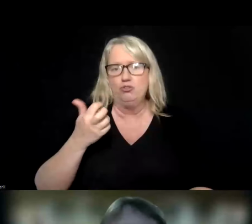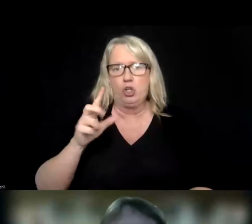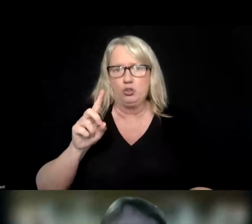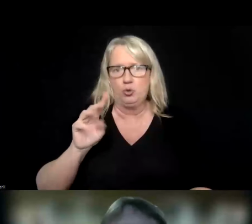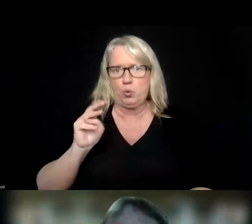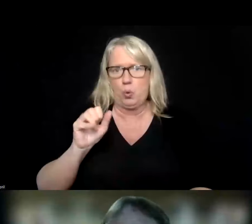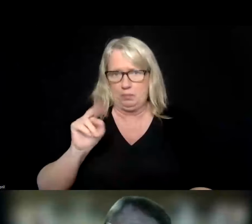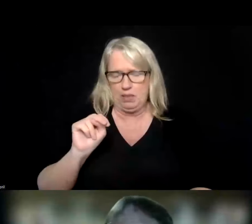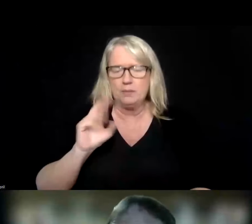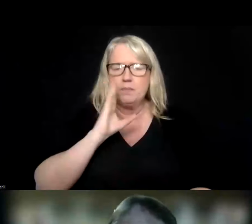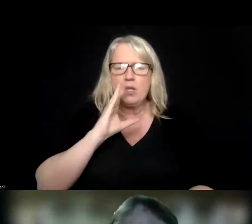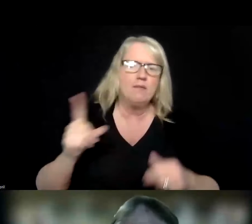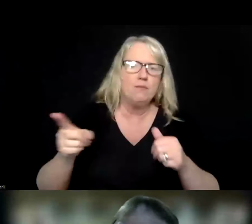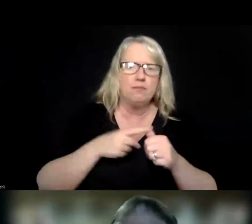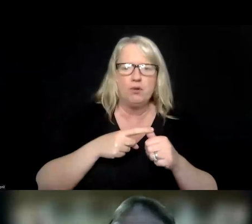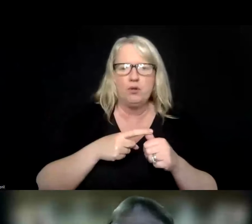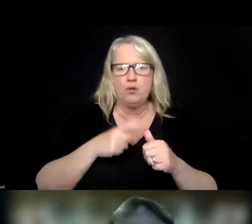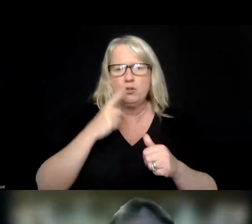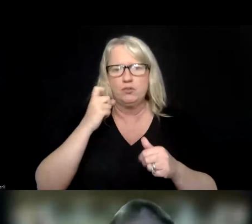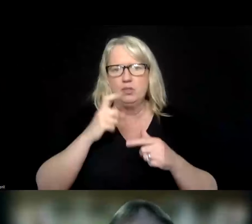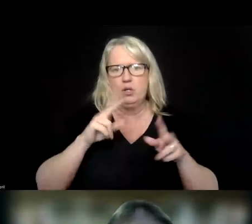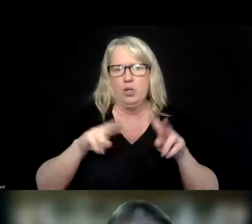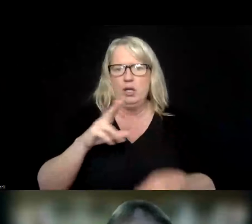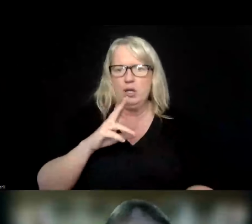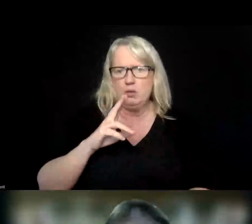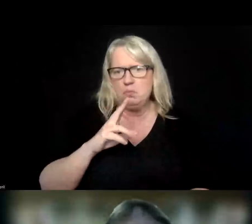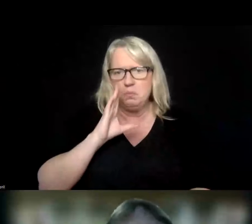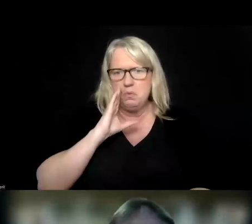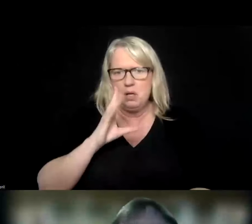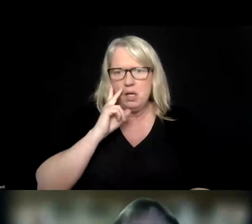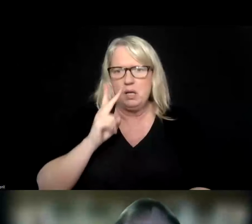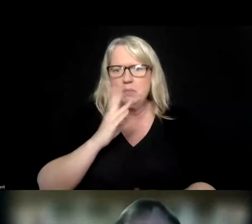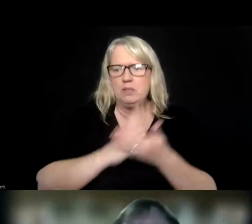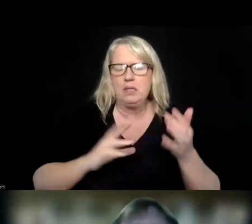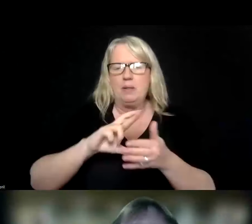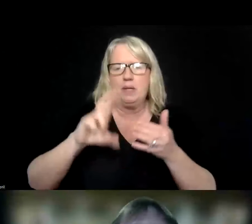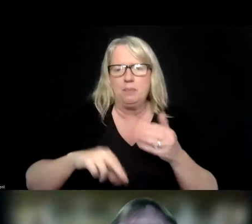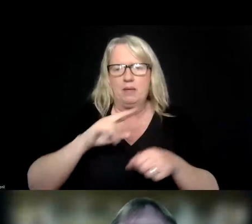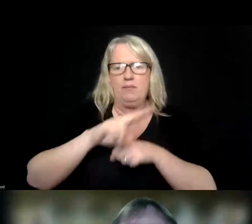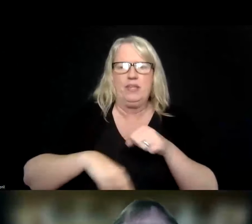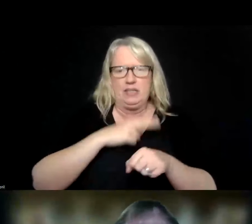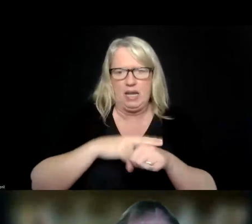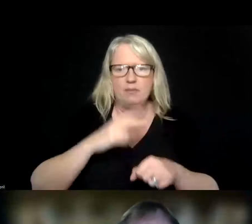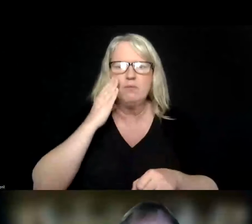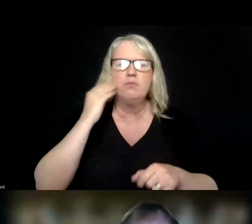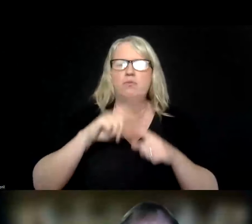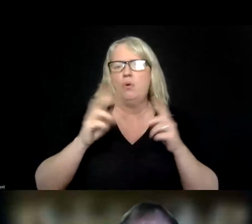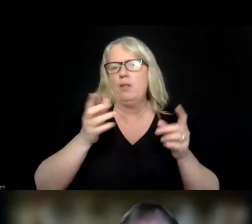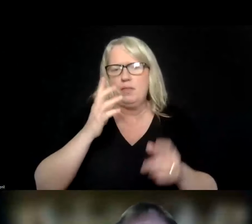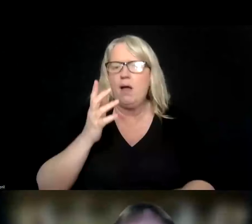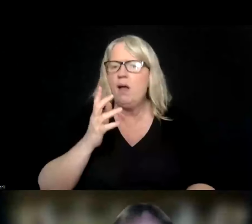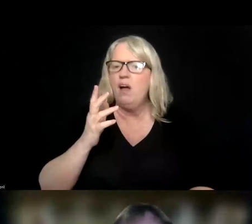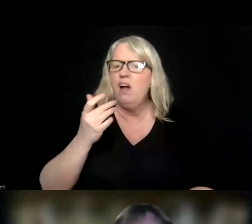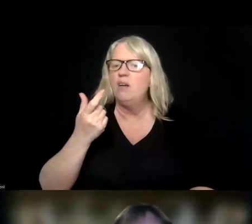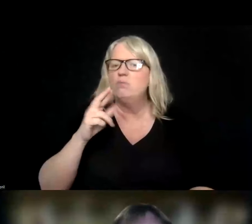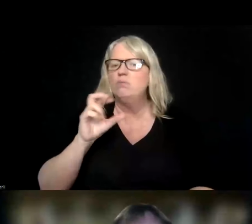to give a first look at some results from the National Mobile Crisis Survey. So